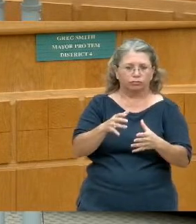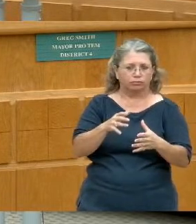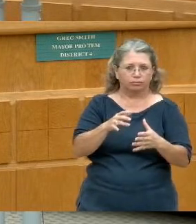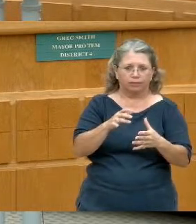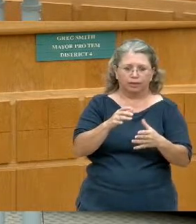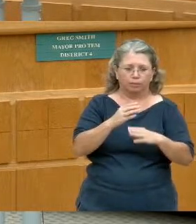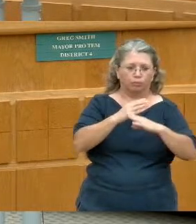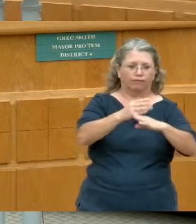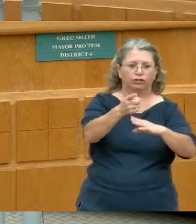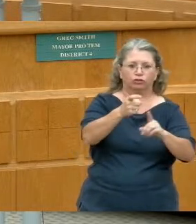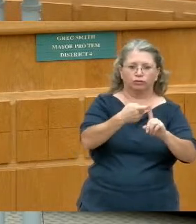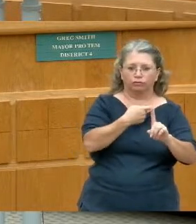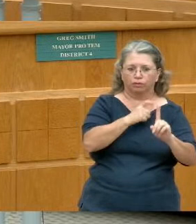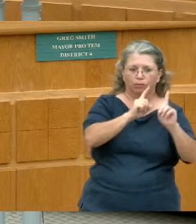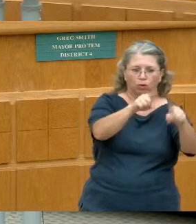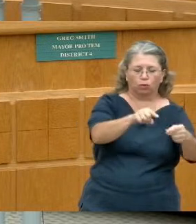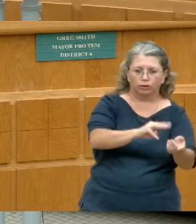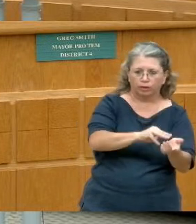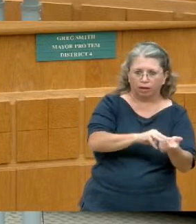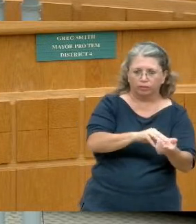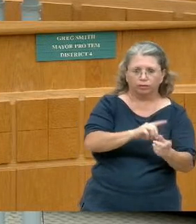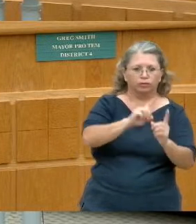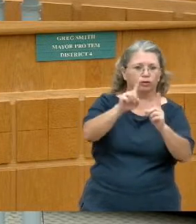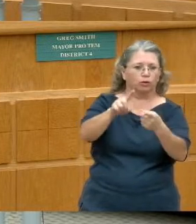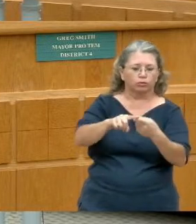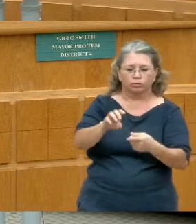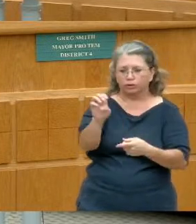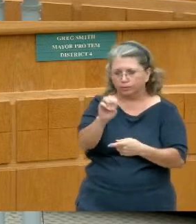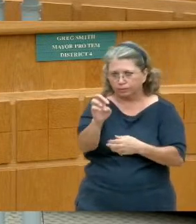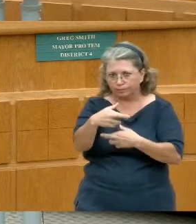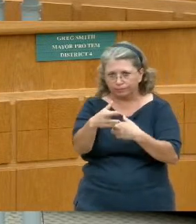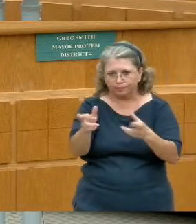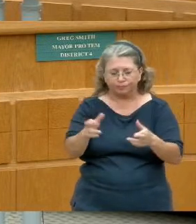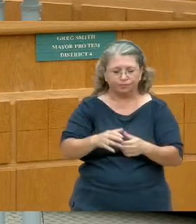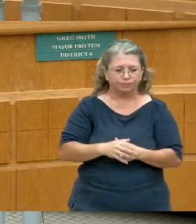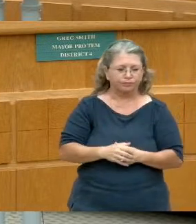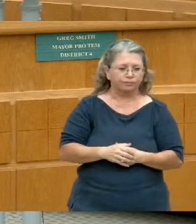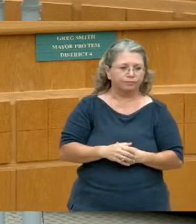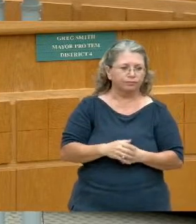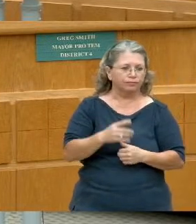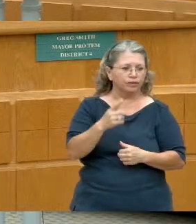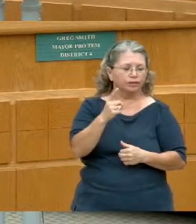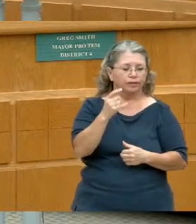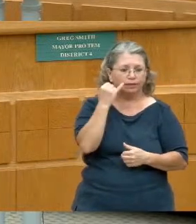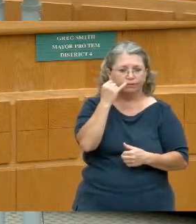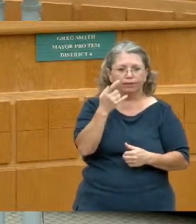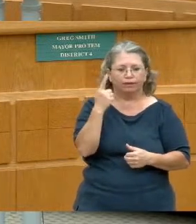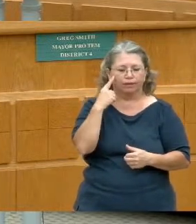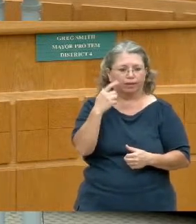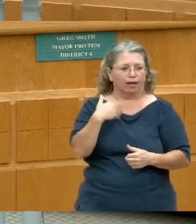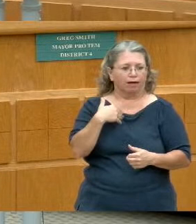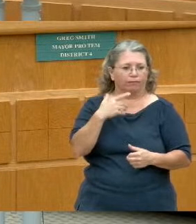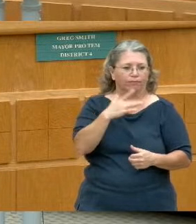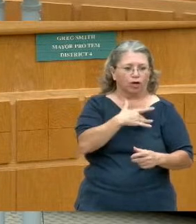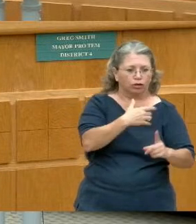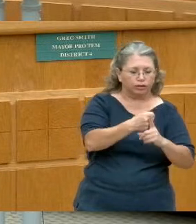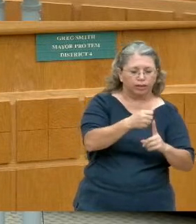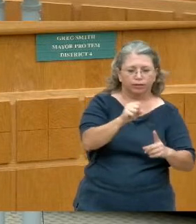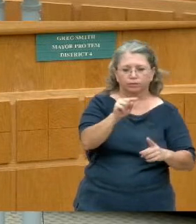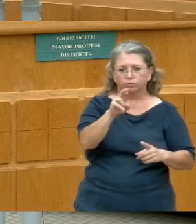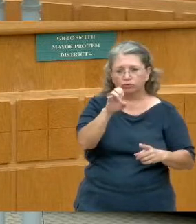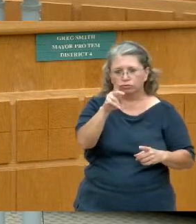might be having a stroke, or even for less severe and